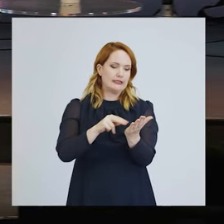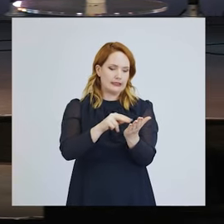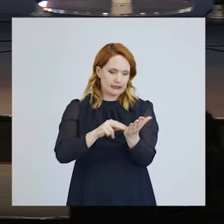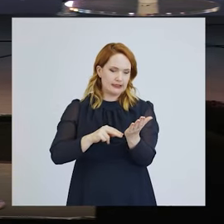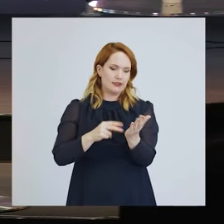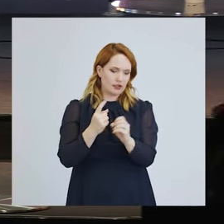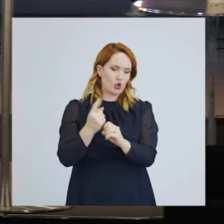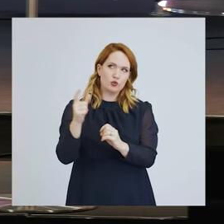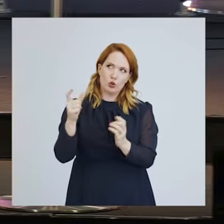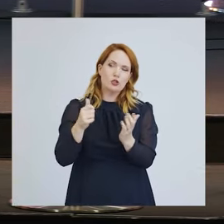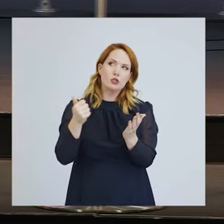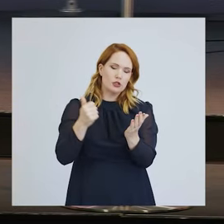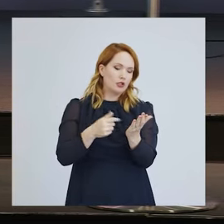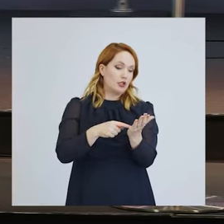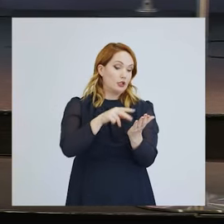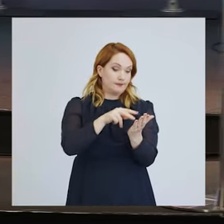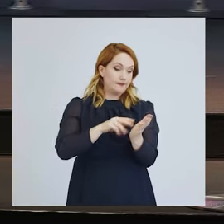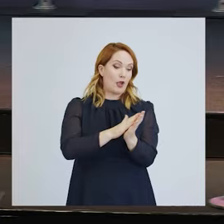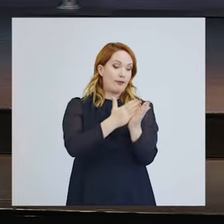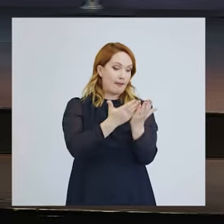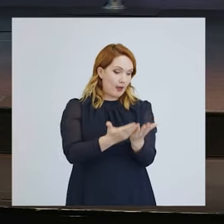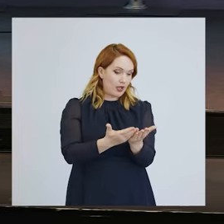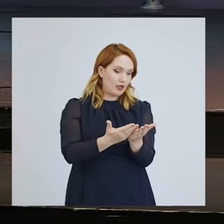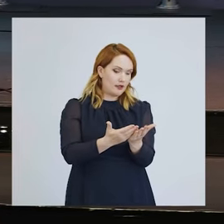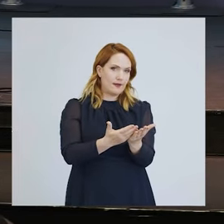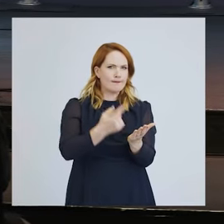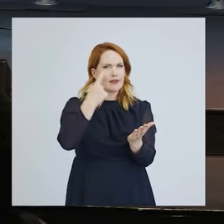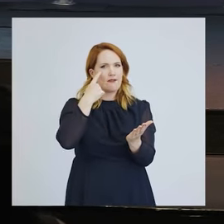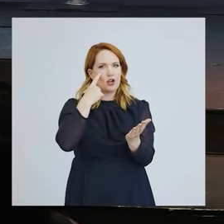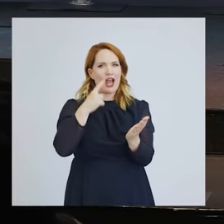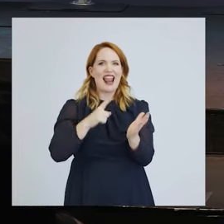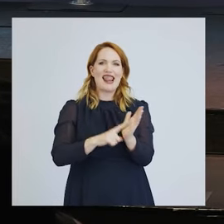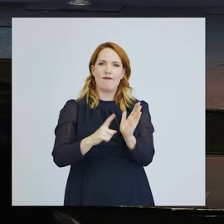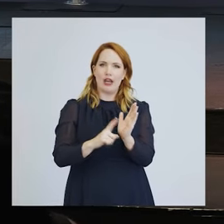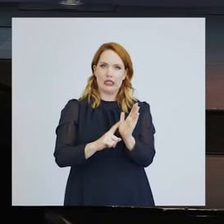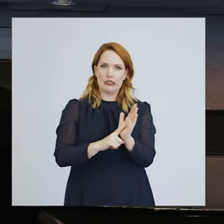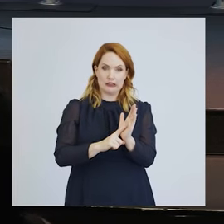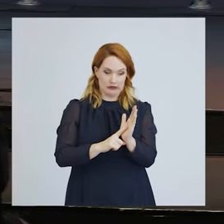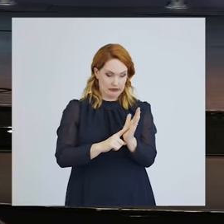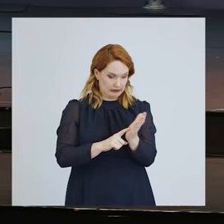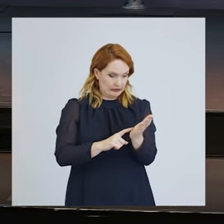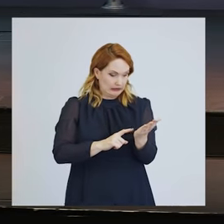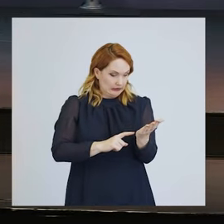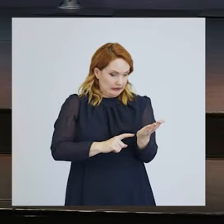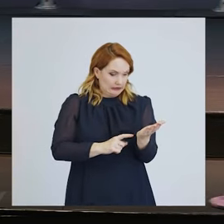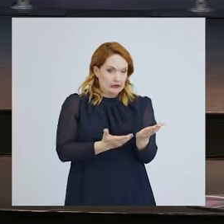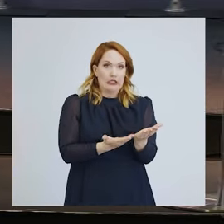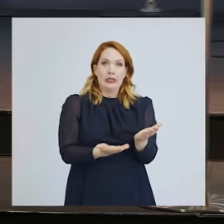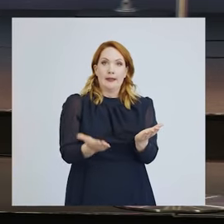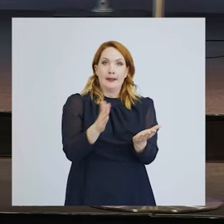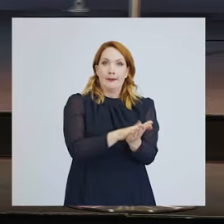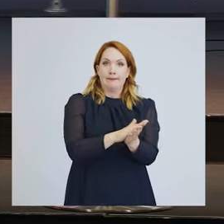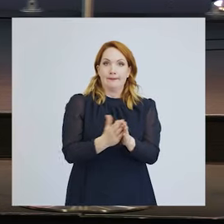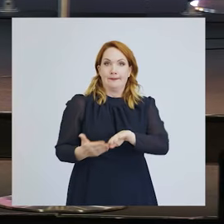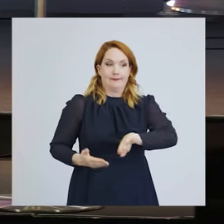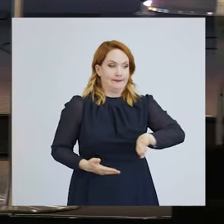I decide to go deeper in opening my Bible and reading in God's Word. I open my Bible and turn to Leviticus.